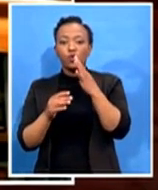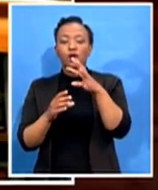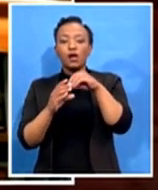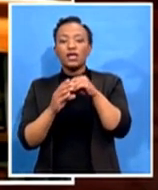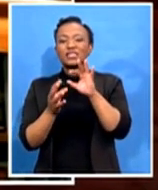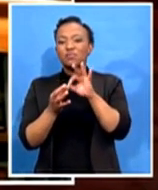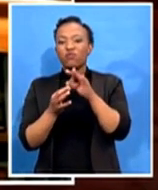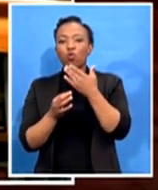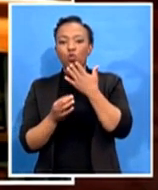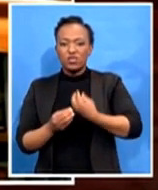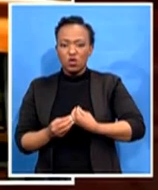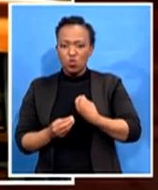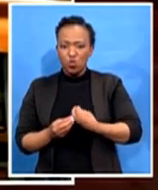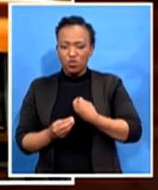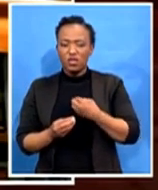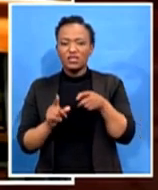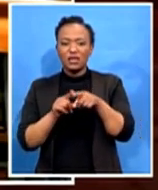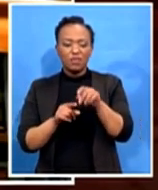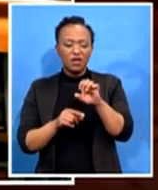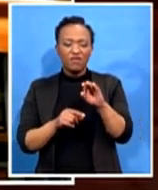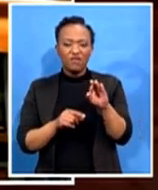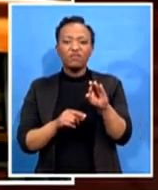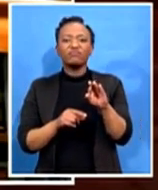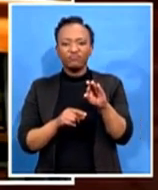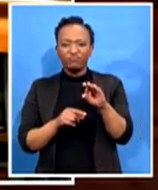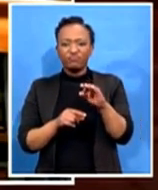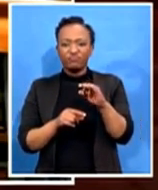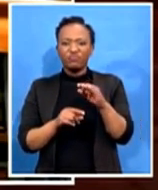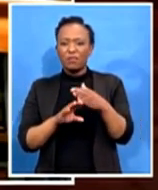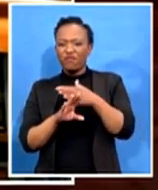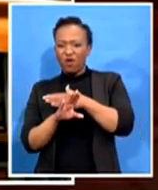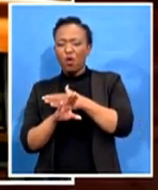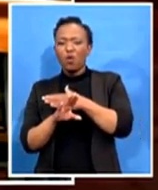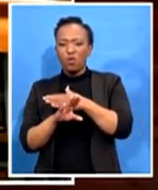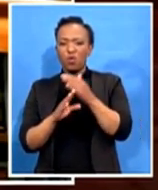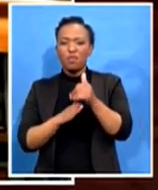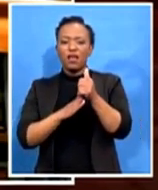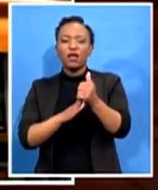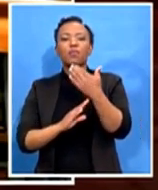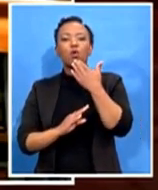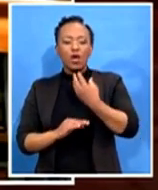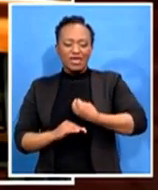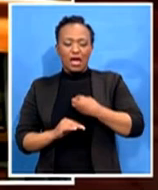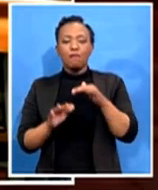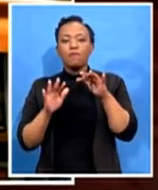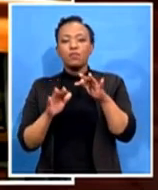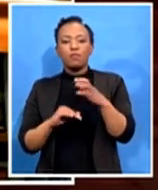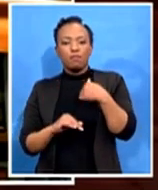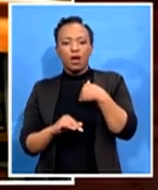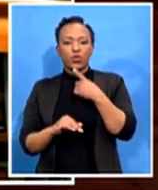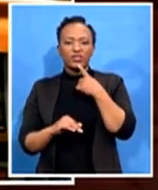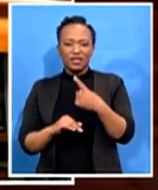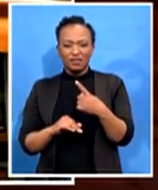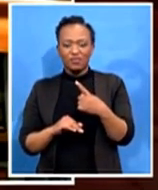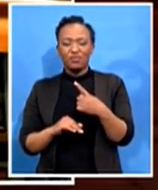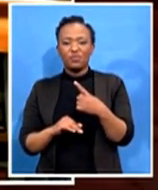EFF itself is led by young people. So I'll say that the base of the